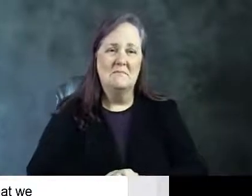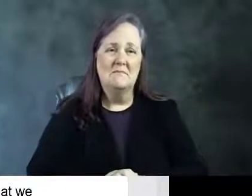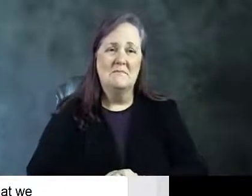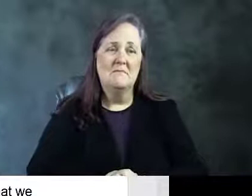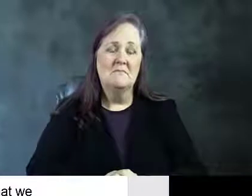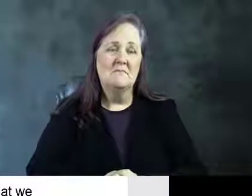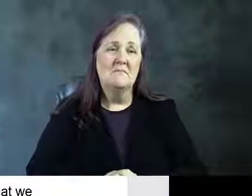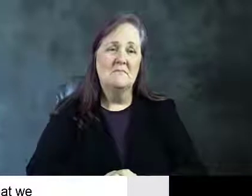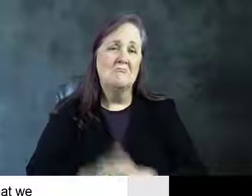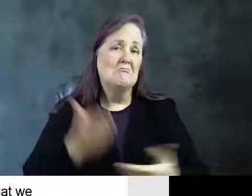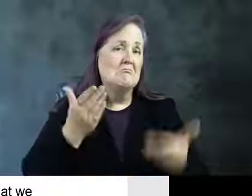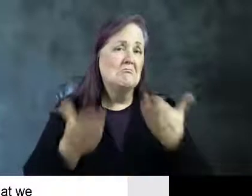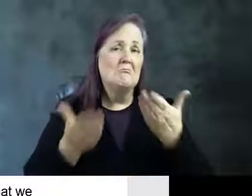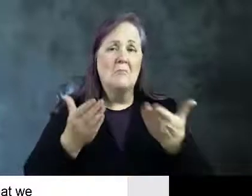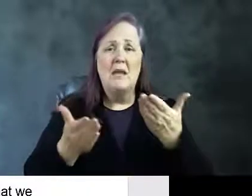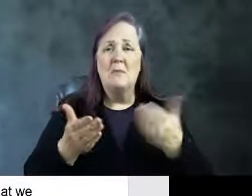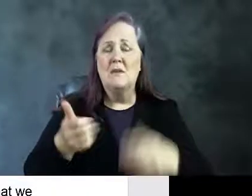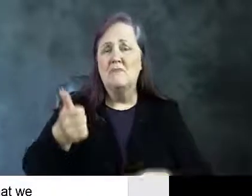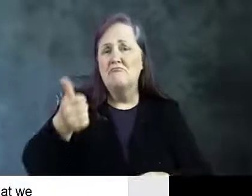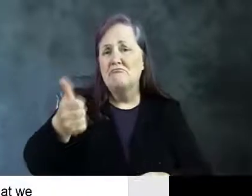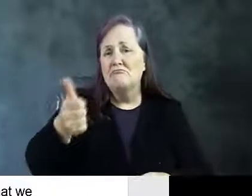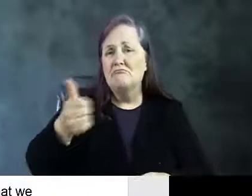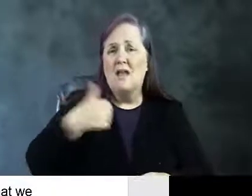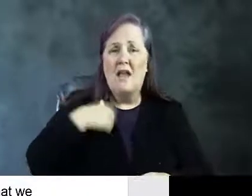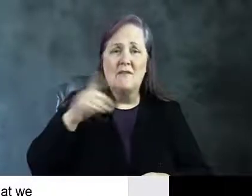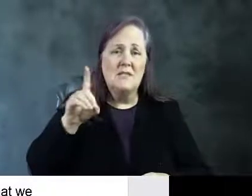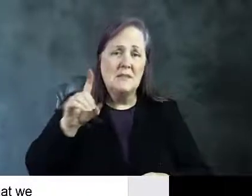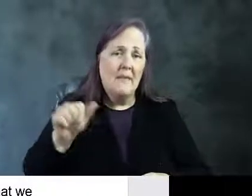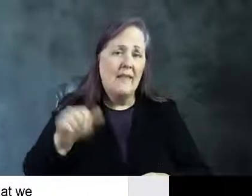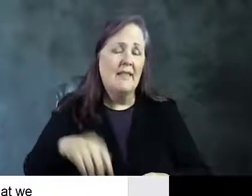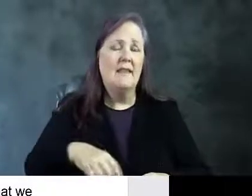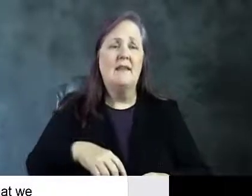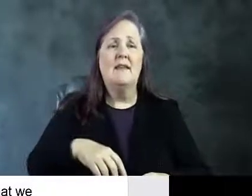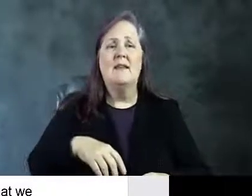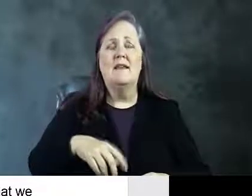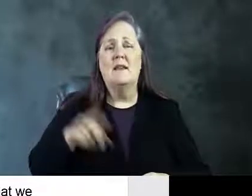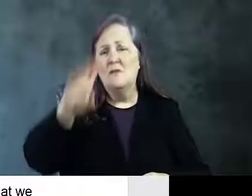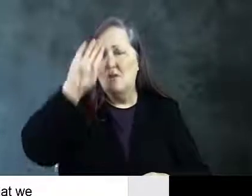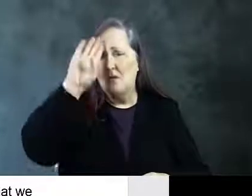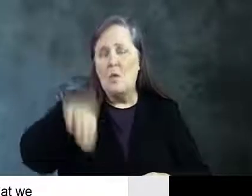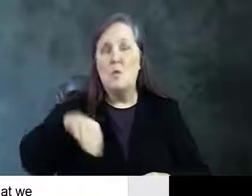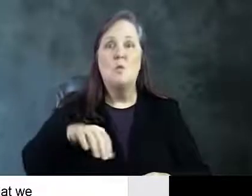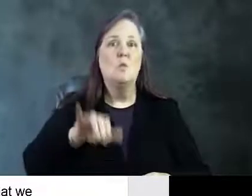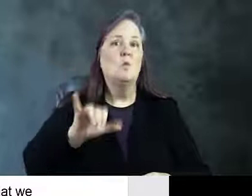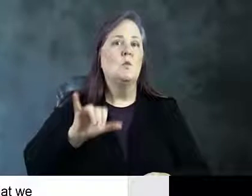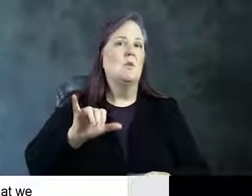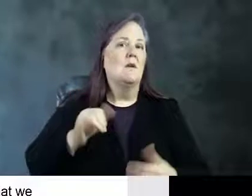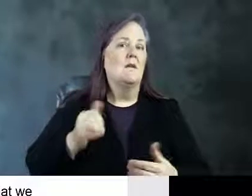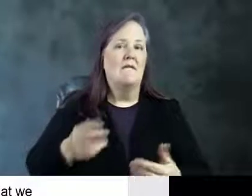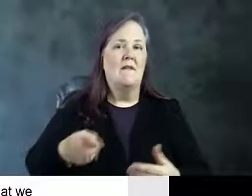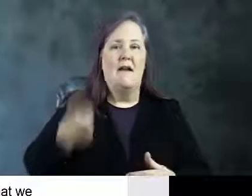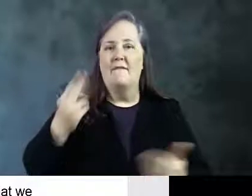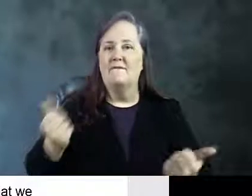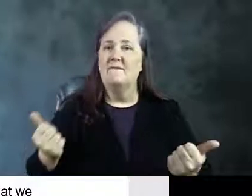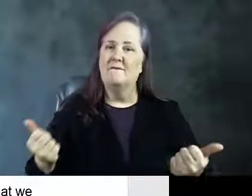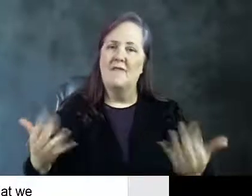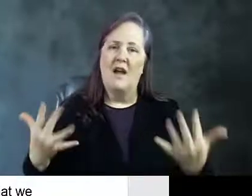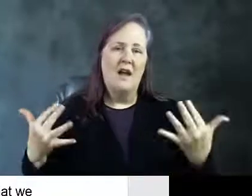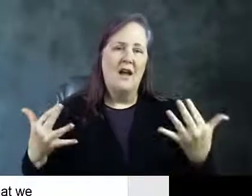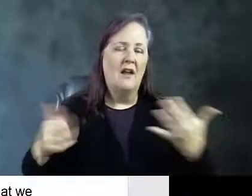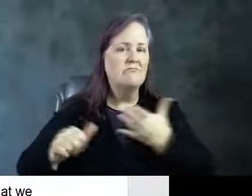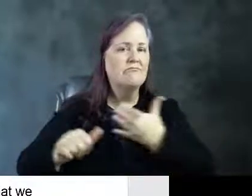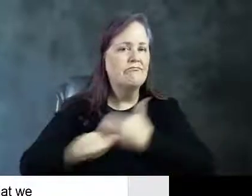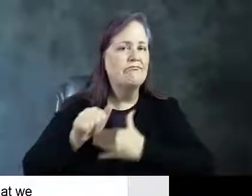person who, I have a disability and I know that I live in a high fire threat area where there's going to be public safety